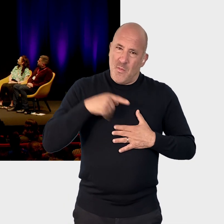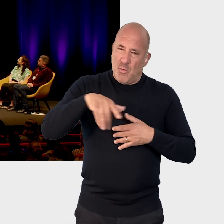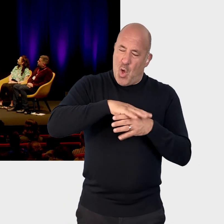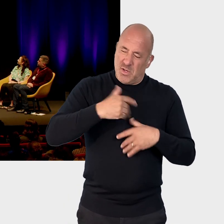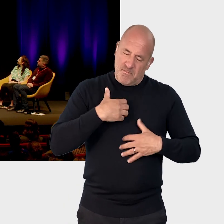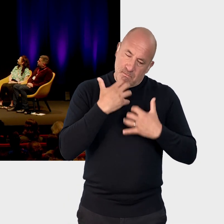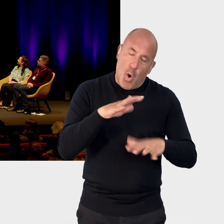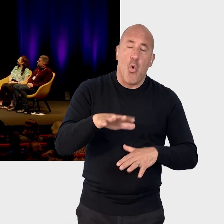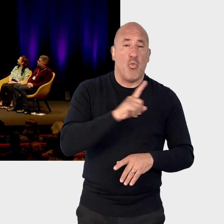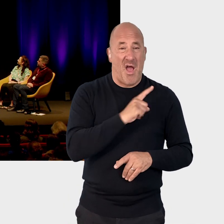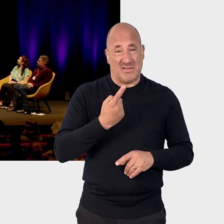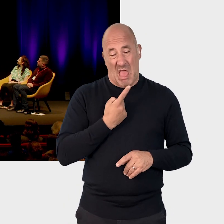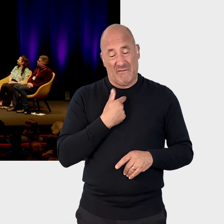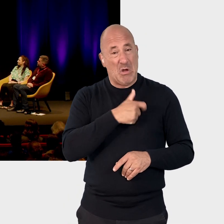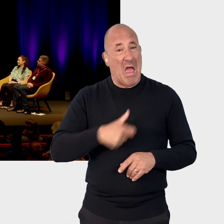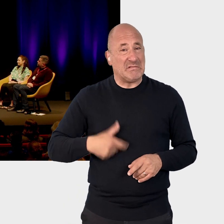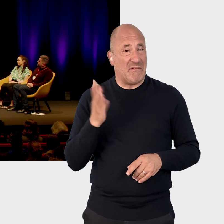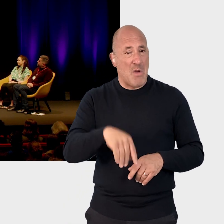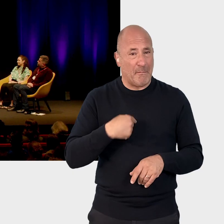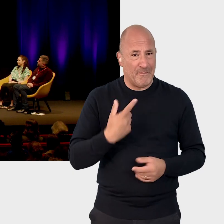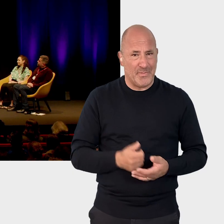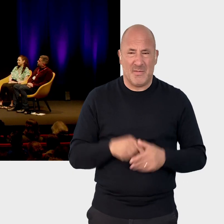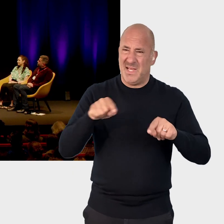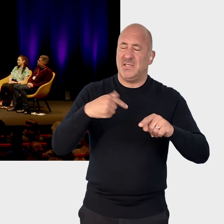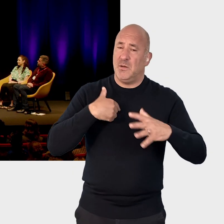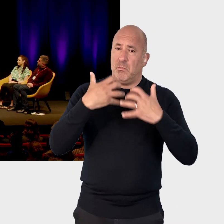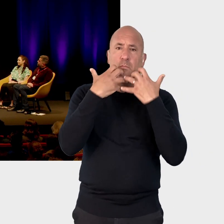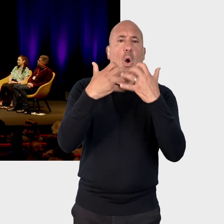very passionate about this location because I am from Doncaster.